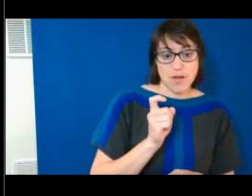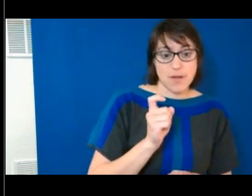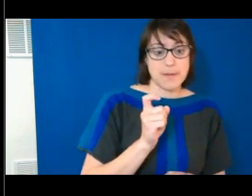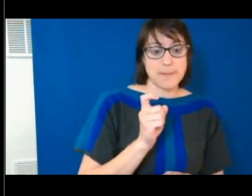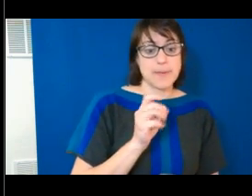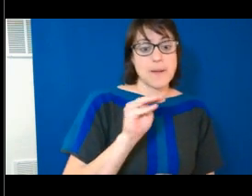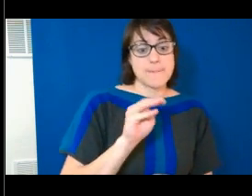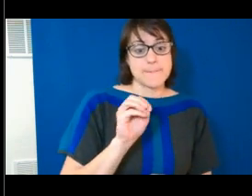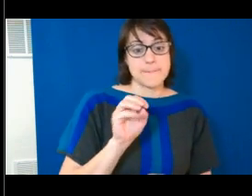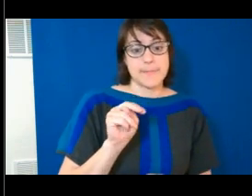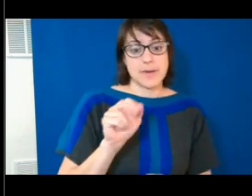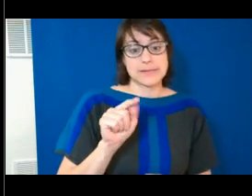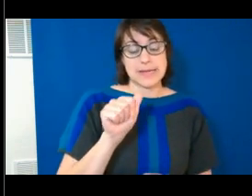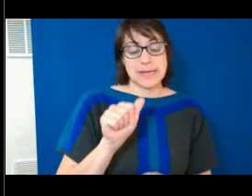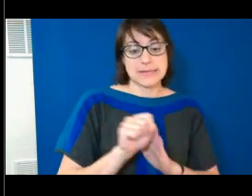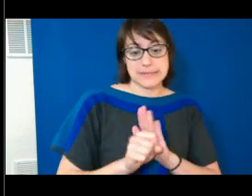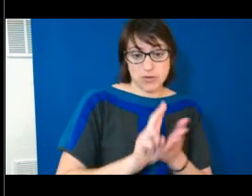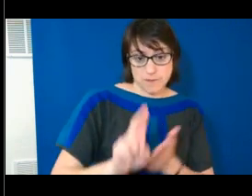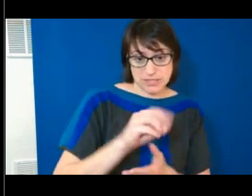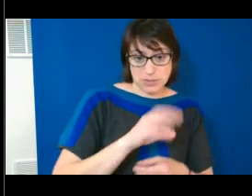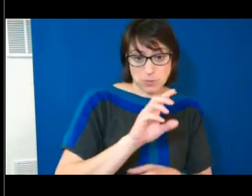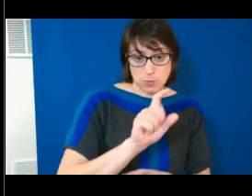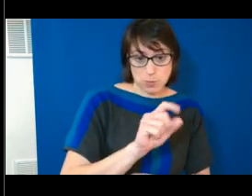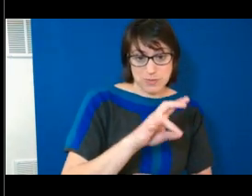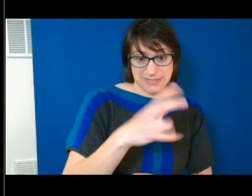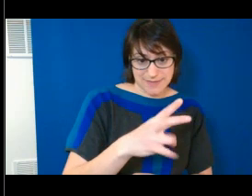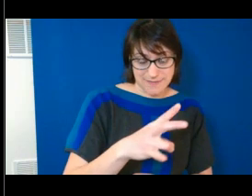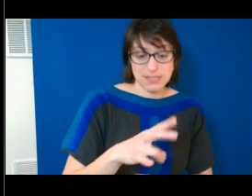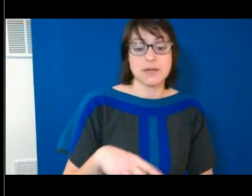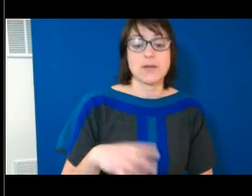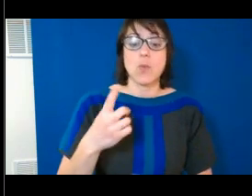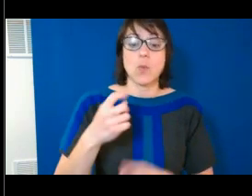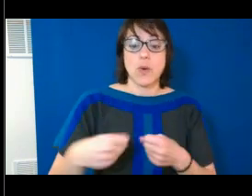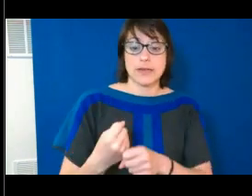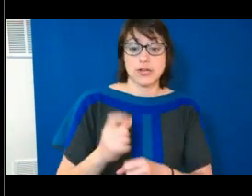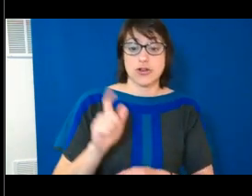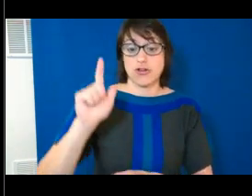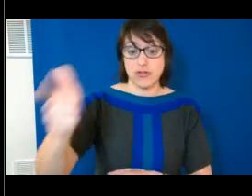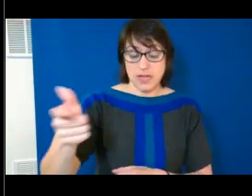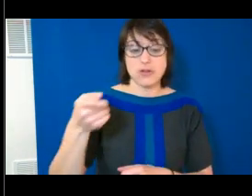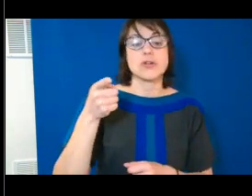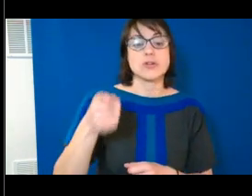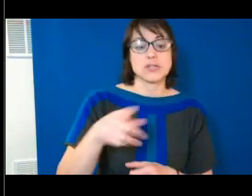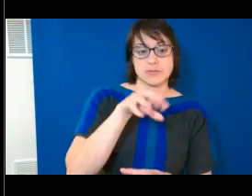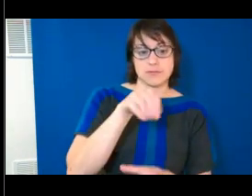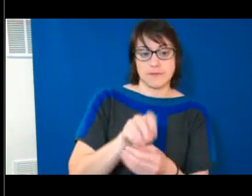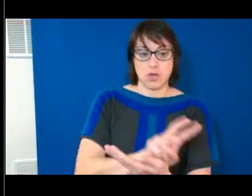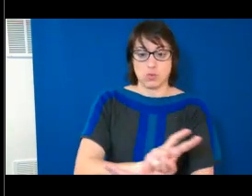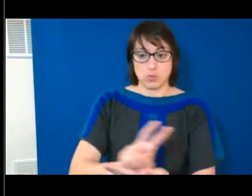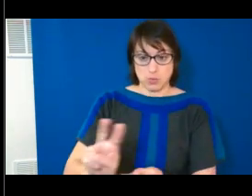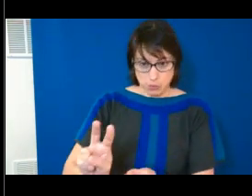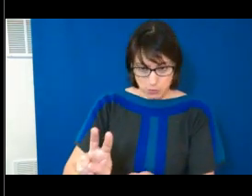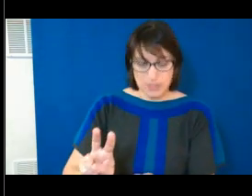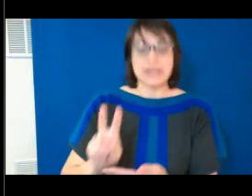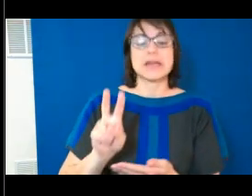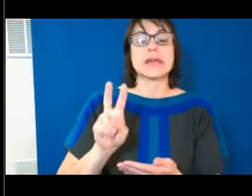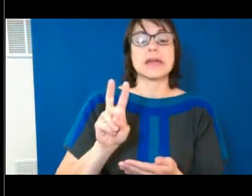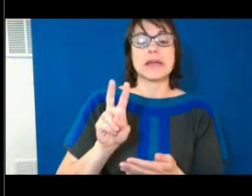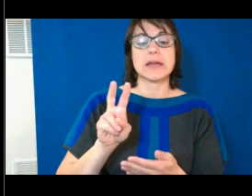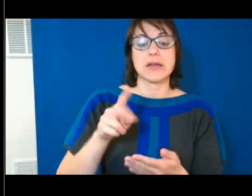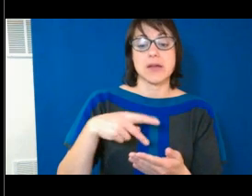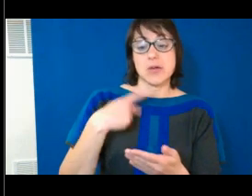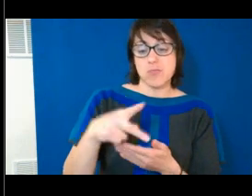contract disentangling northern fur seals in the Pribilof Islands, Alaska, changed her career path. This work